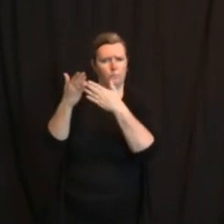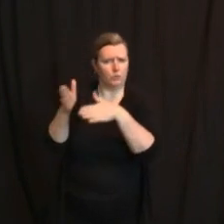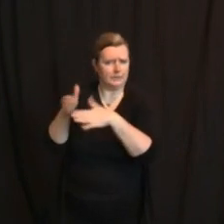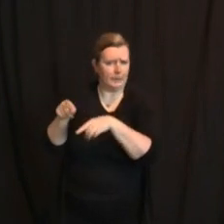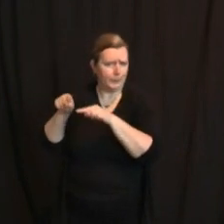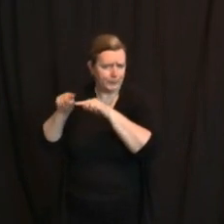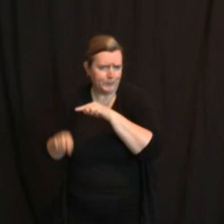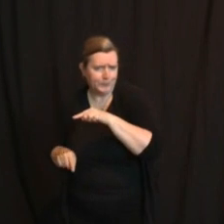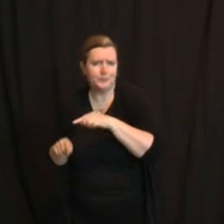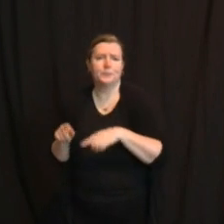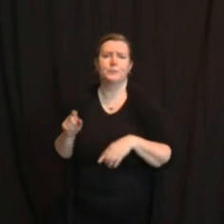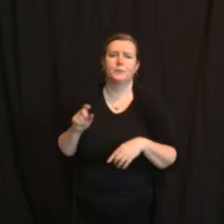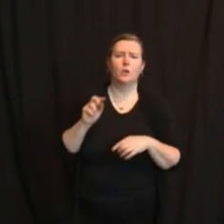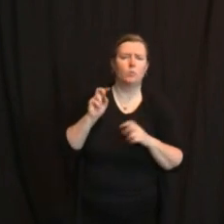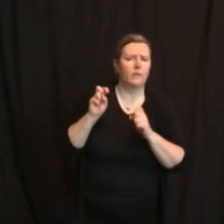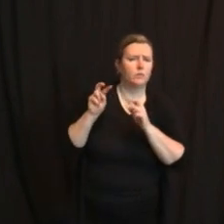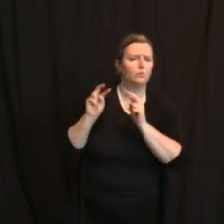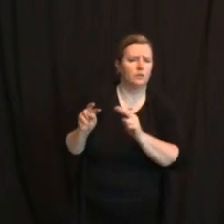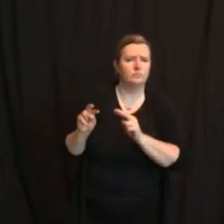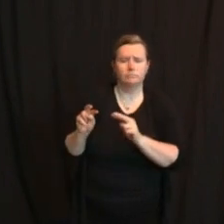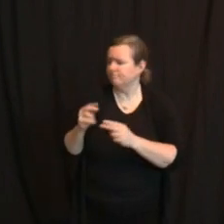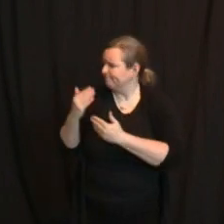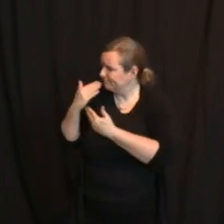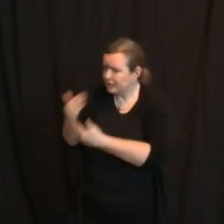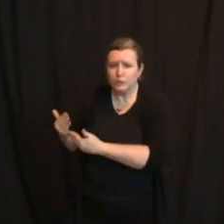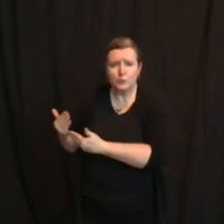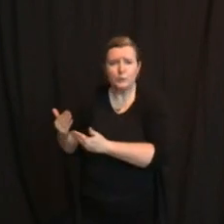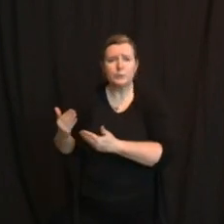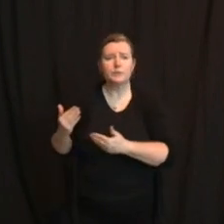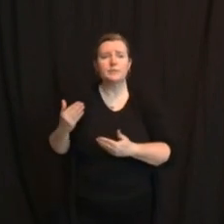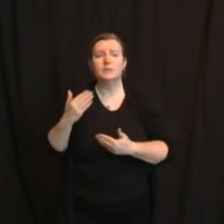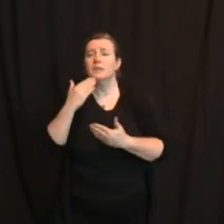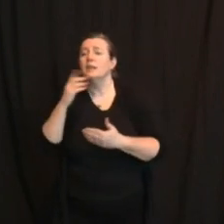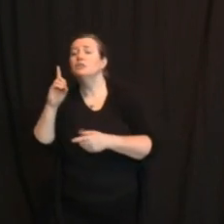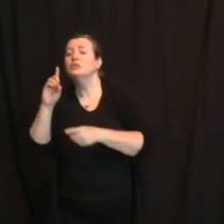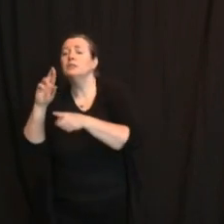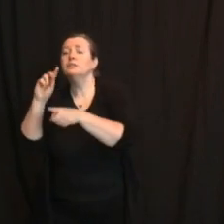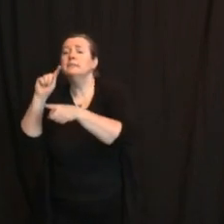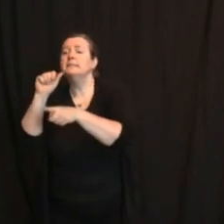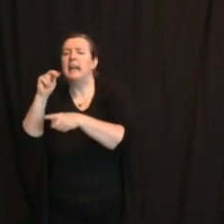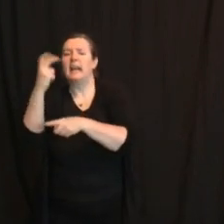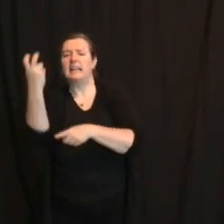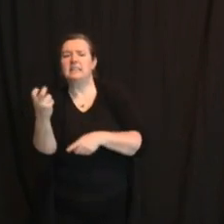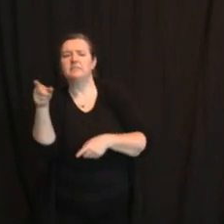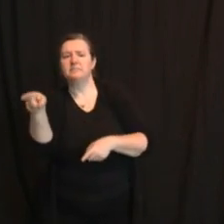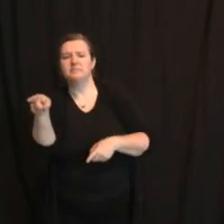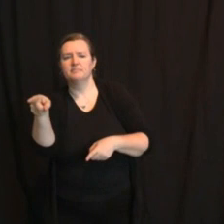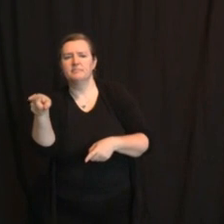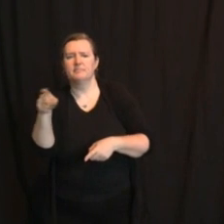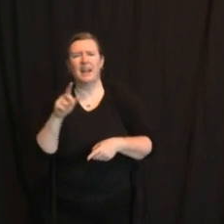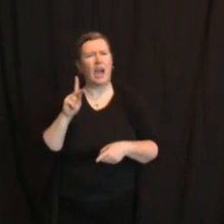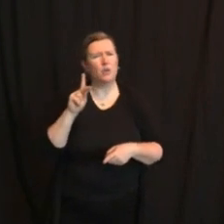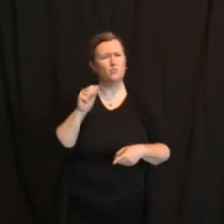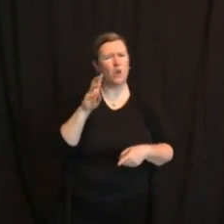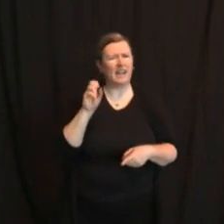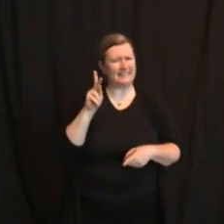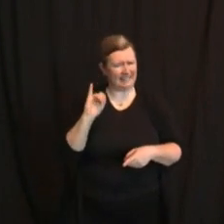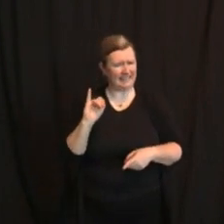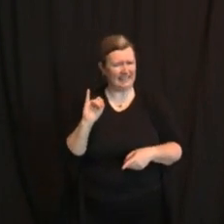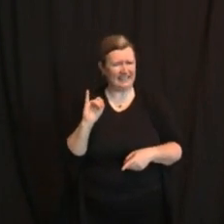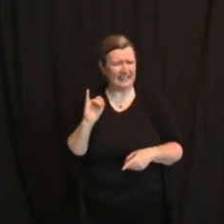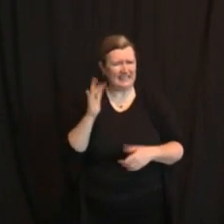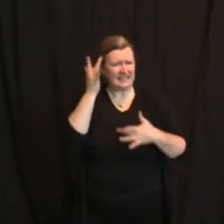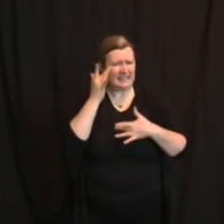thank you very much to you and Tina. And again, on this Kawasaki piece, you made the point, Tina, on the call earlier, this is treatable. So